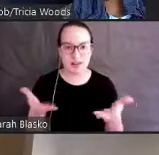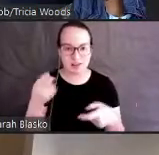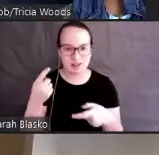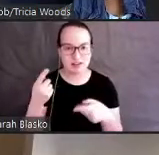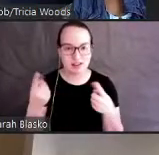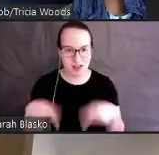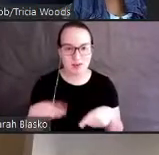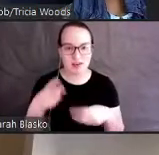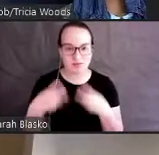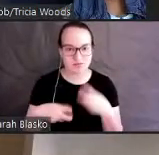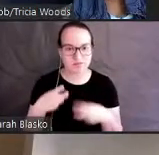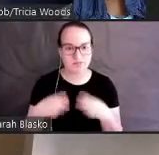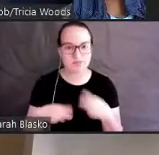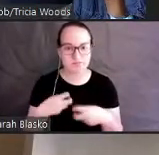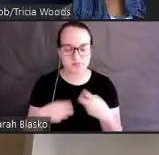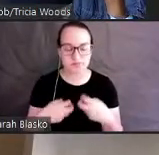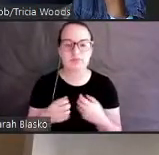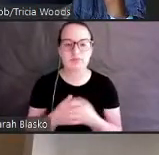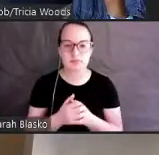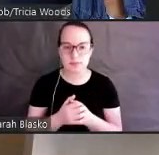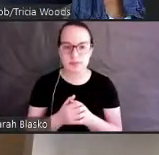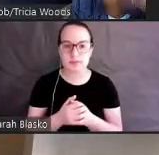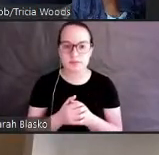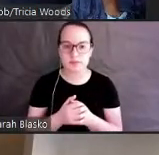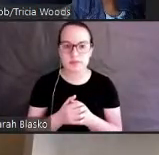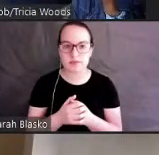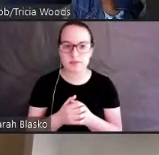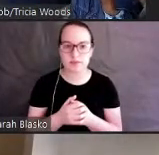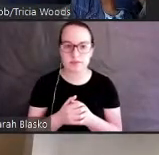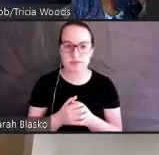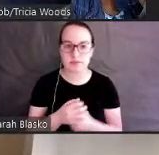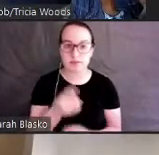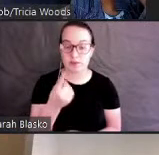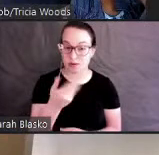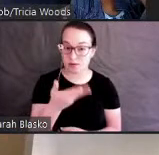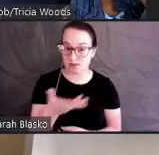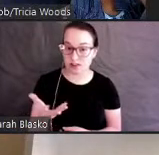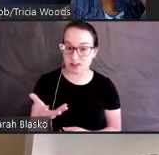have really kind of one of the most adjusted